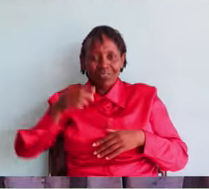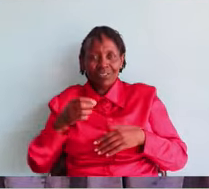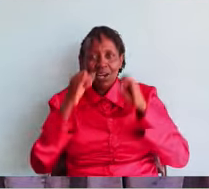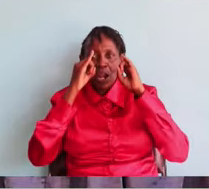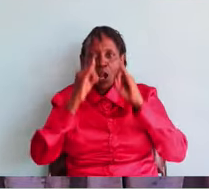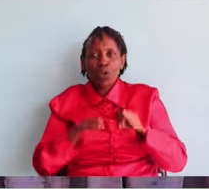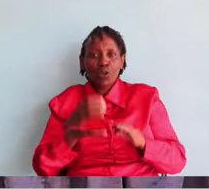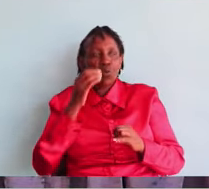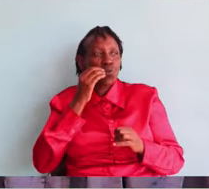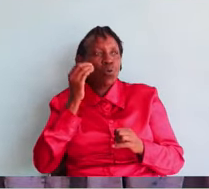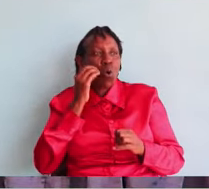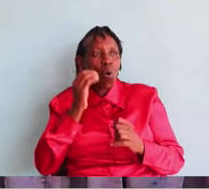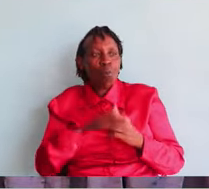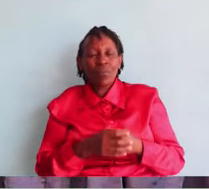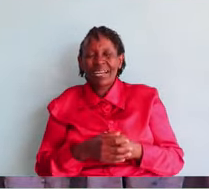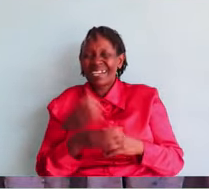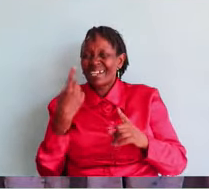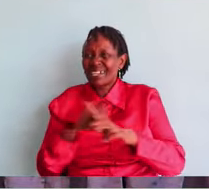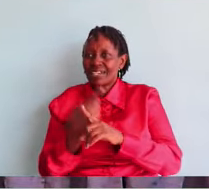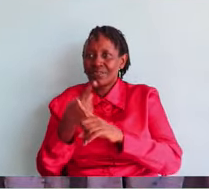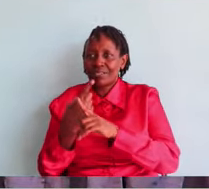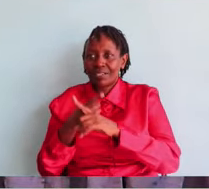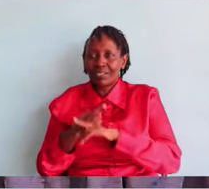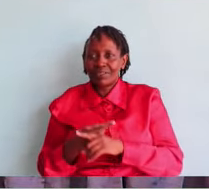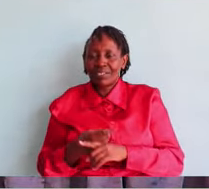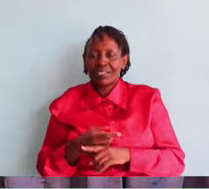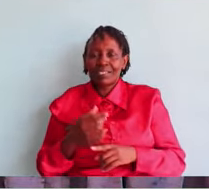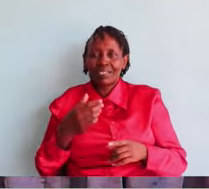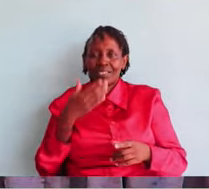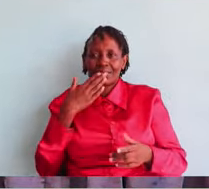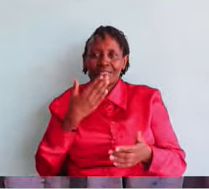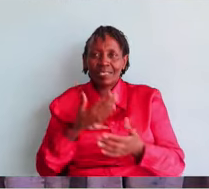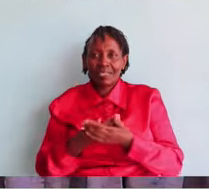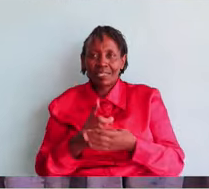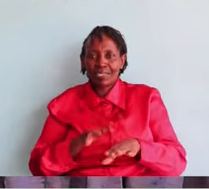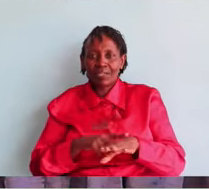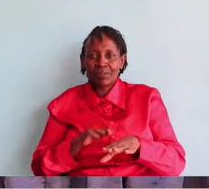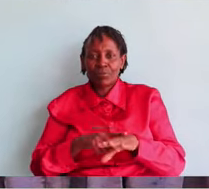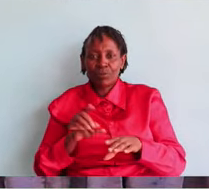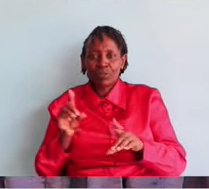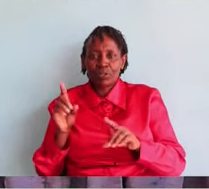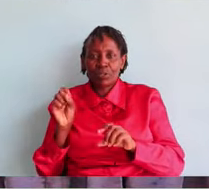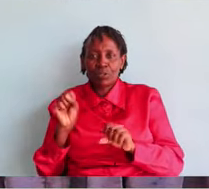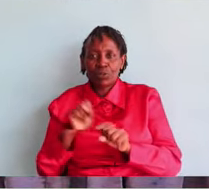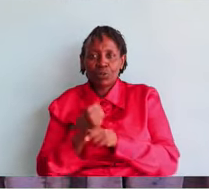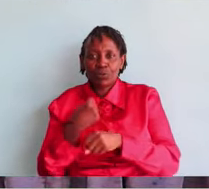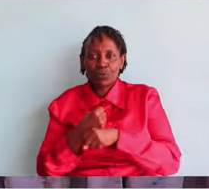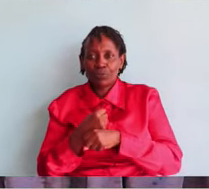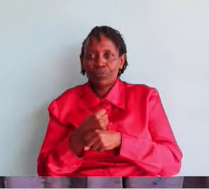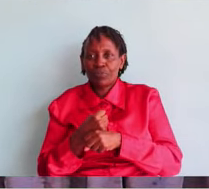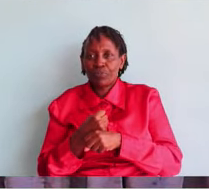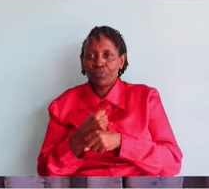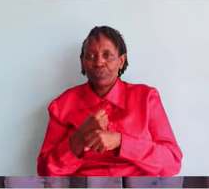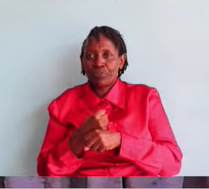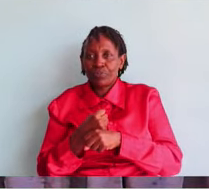have built. And these things are commendable when we do them as a community of believers, because we're rejoicing with each